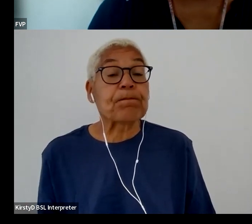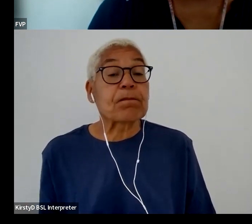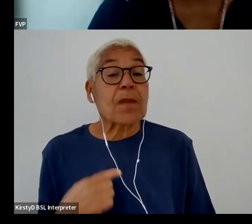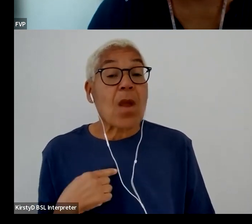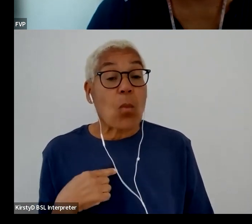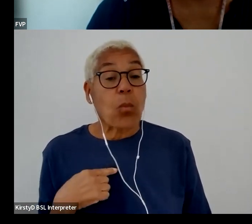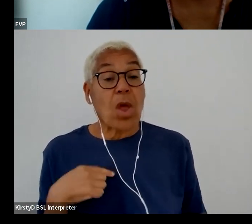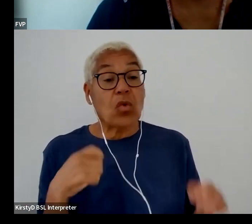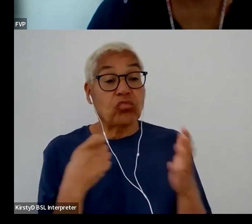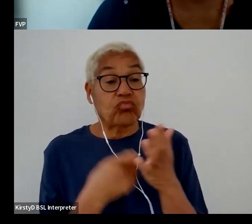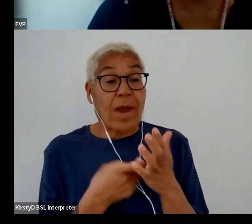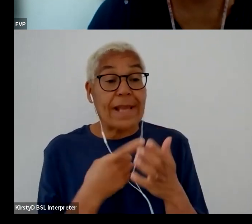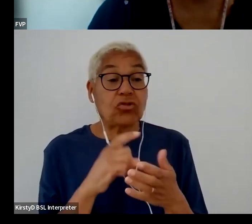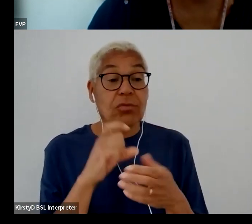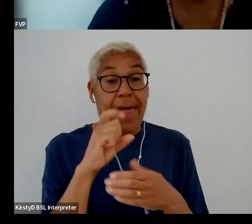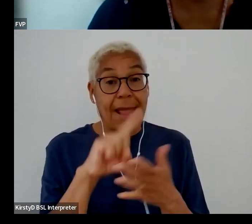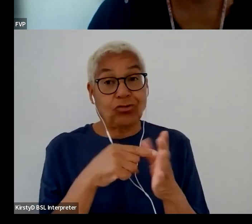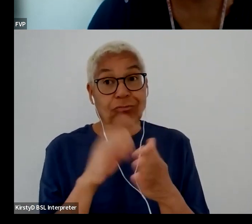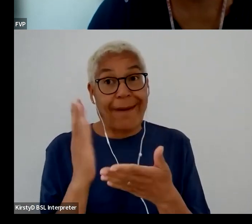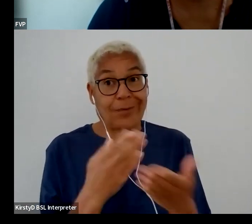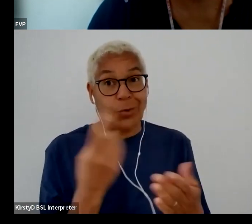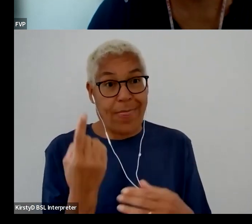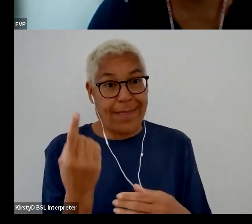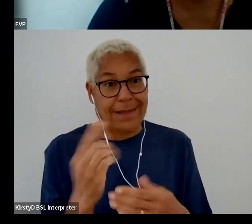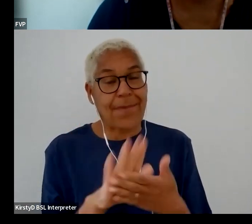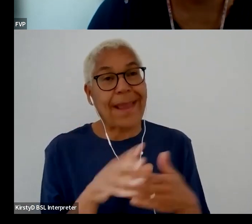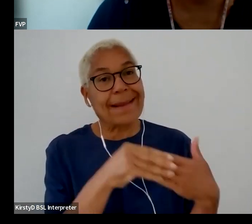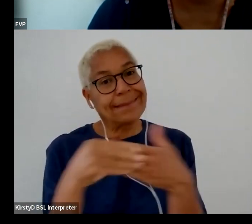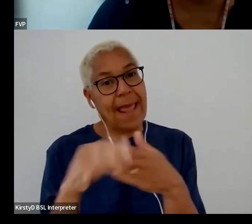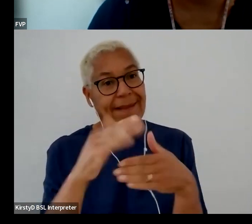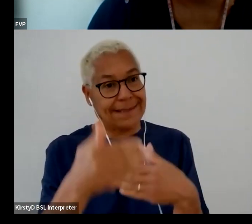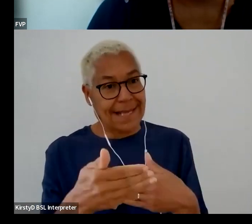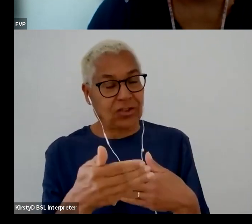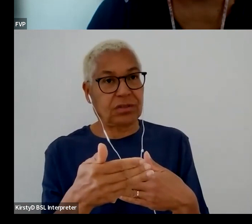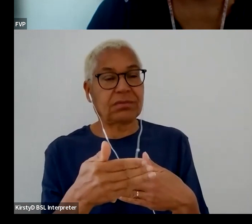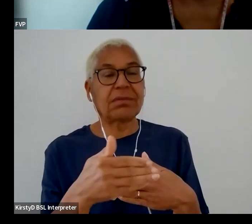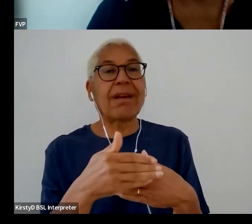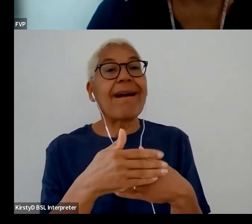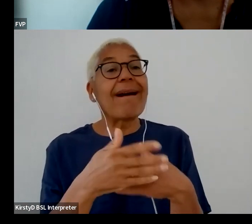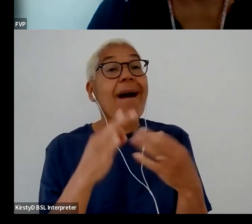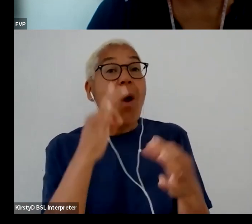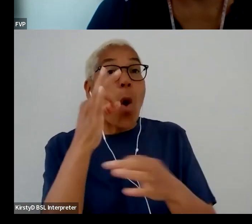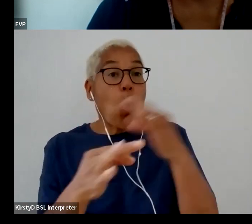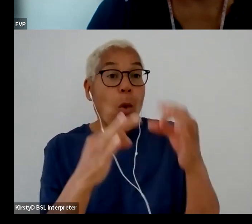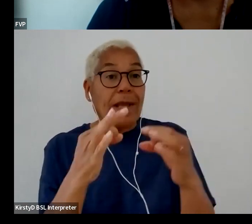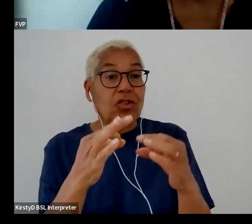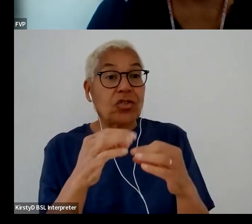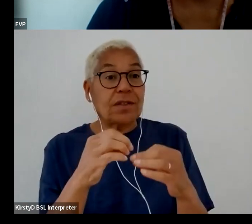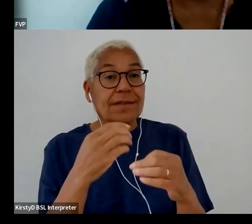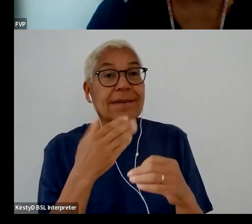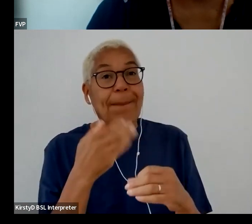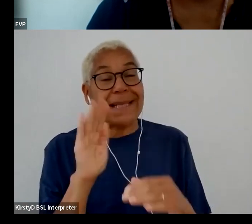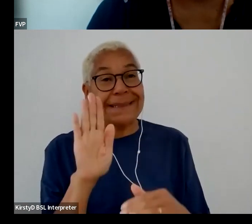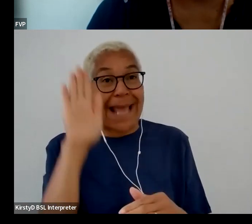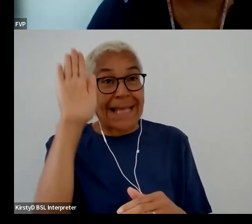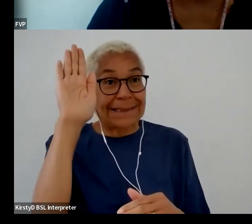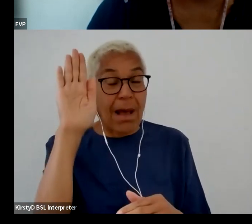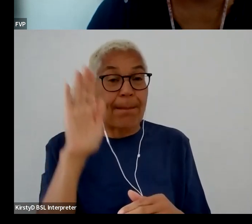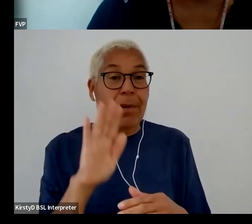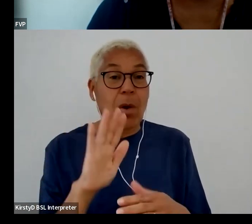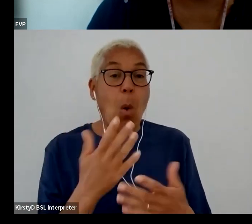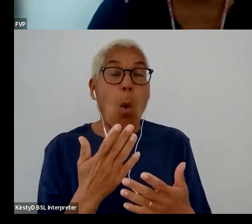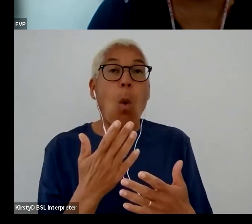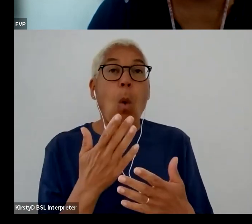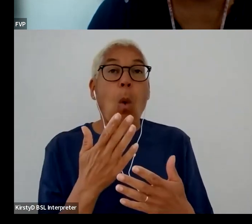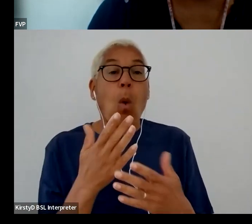Rachel and Jane introduce themselves, and then they can lead on the session. And then any questions, you can put your hand up, or you can put it on